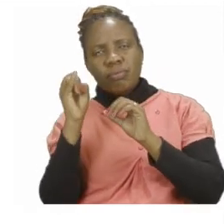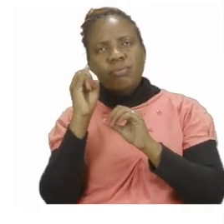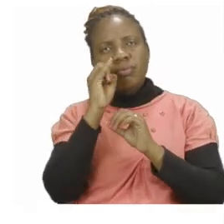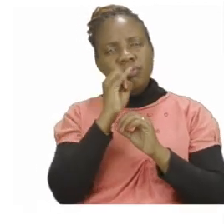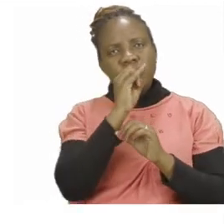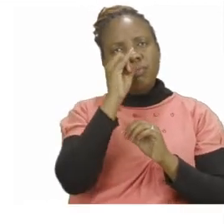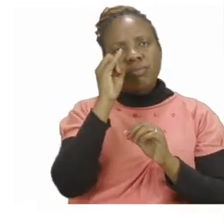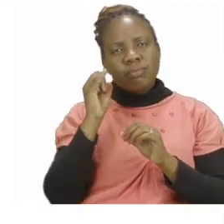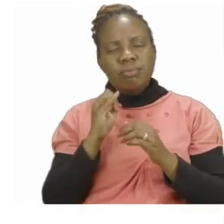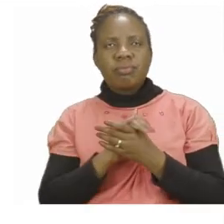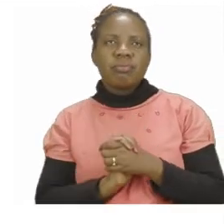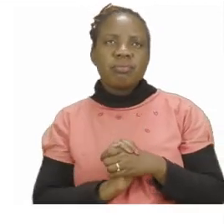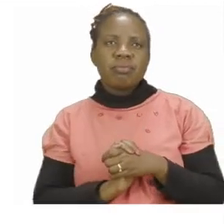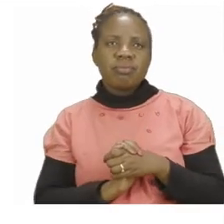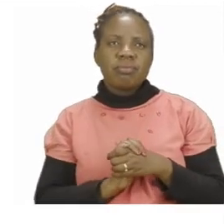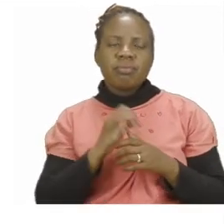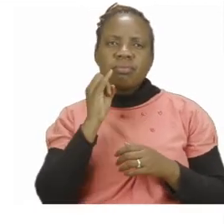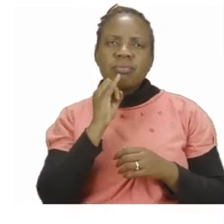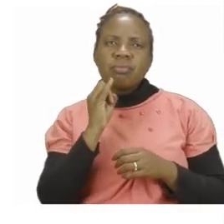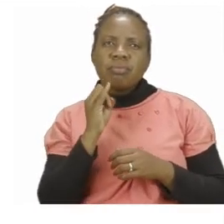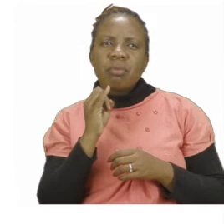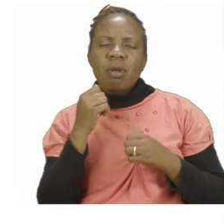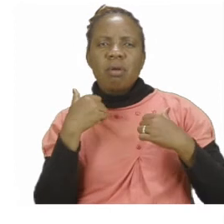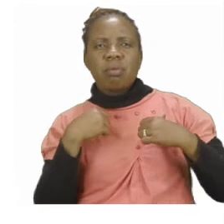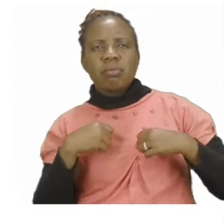picture of a restroom,